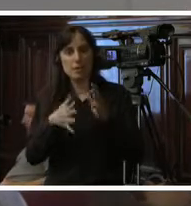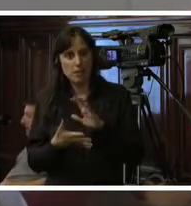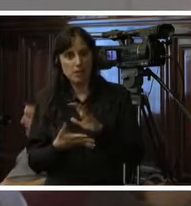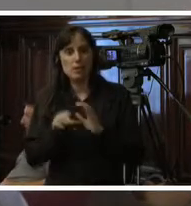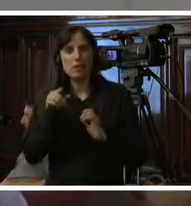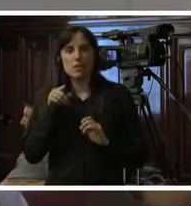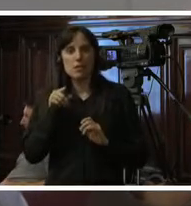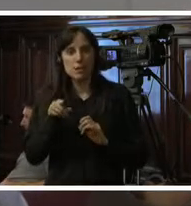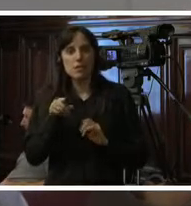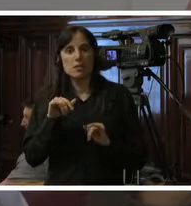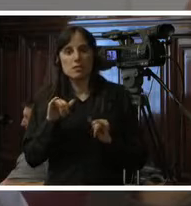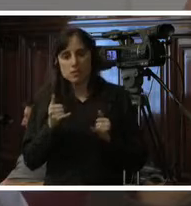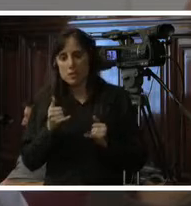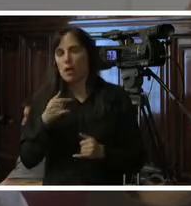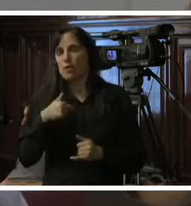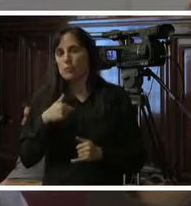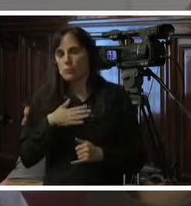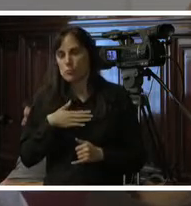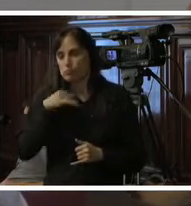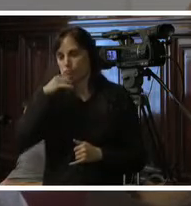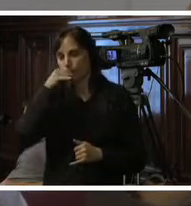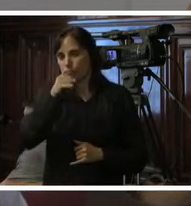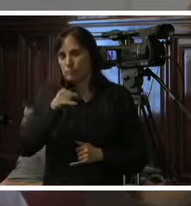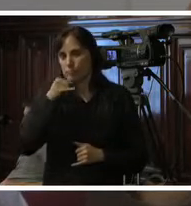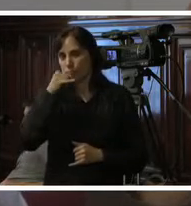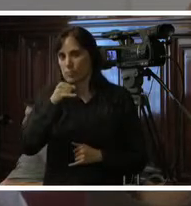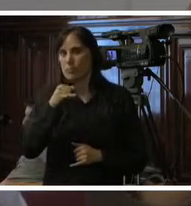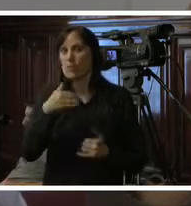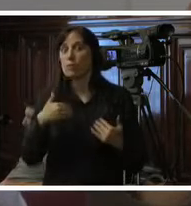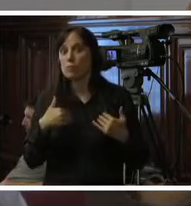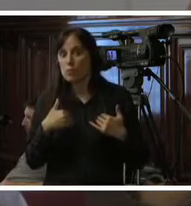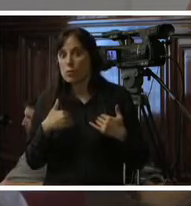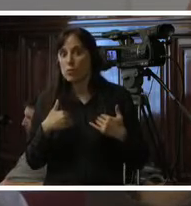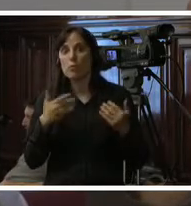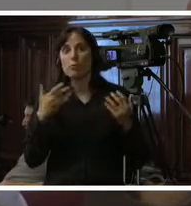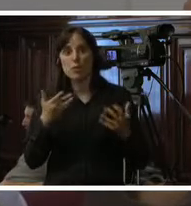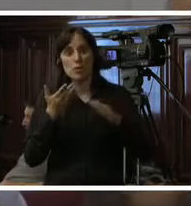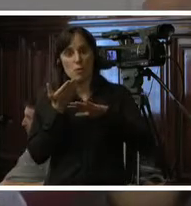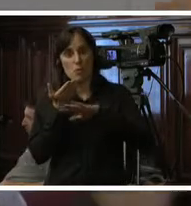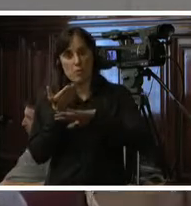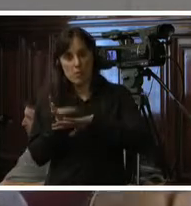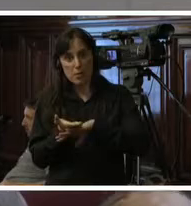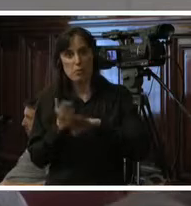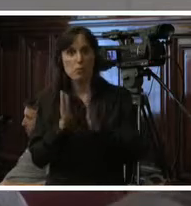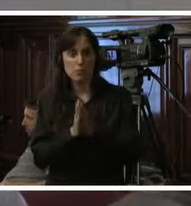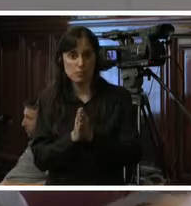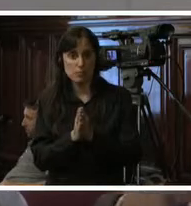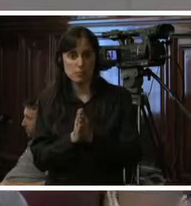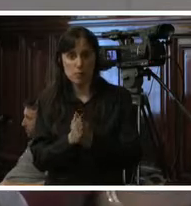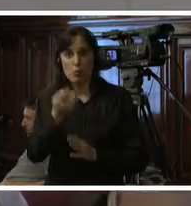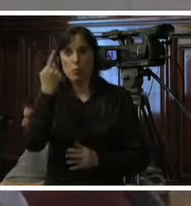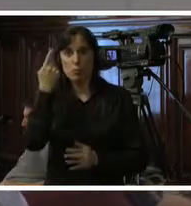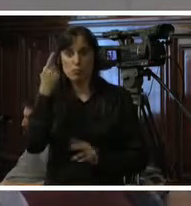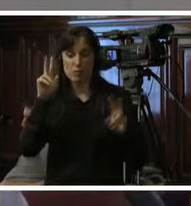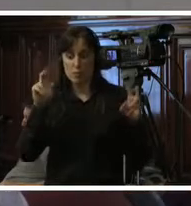rapporteurships, I do make this request. One in relation to women is